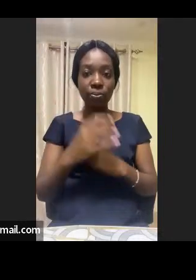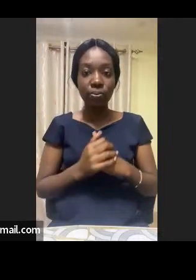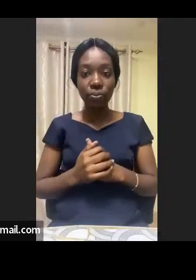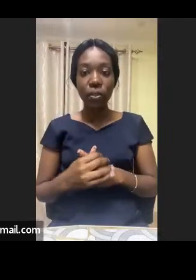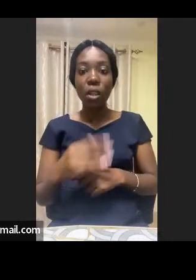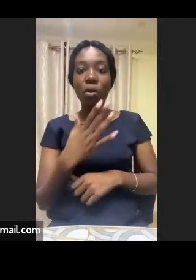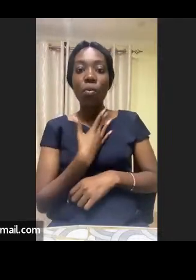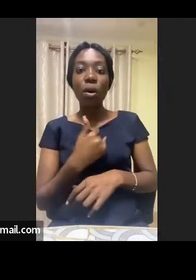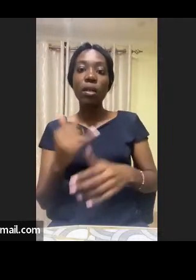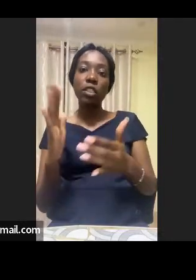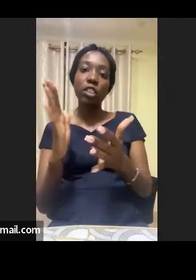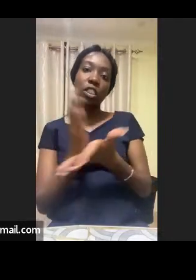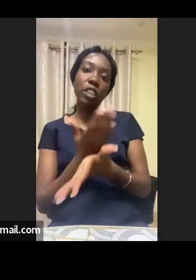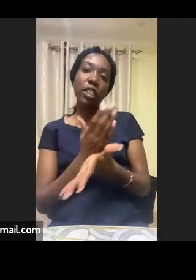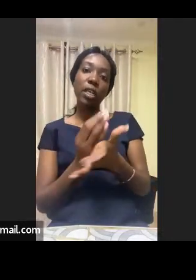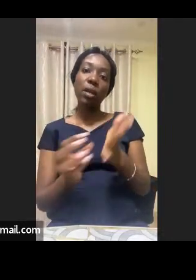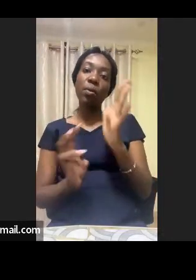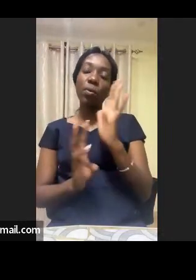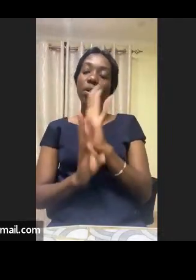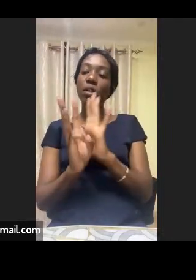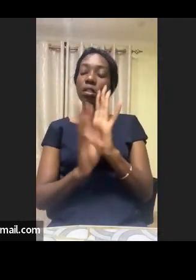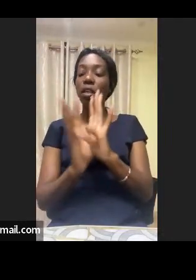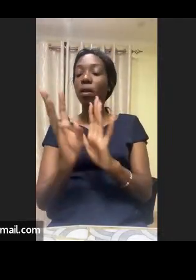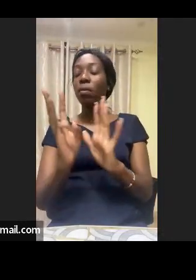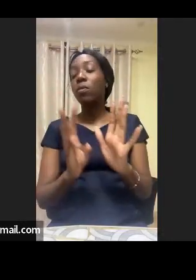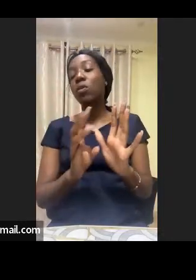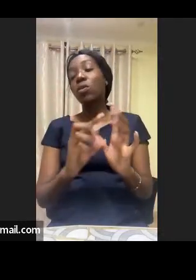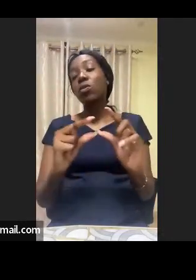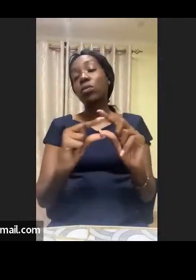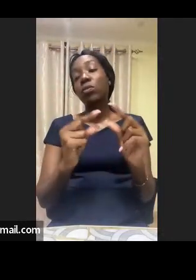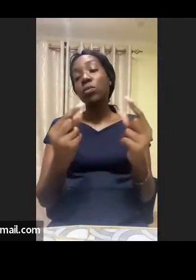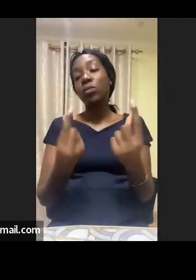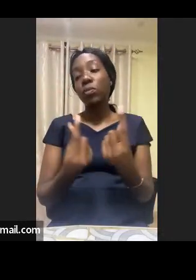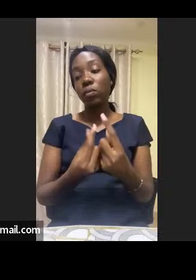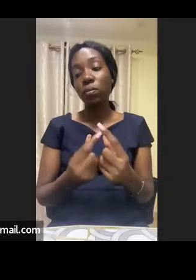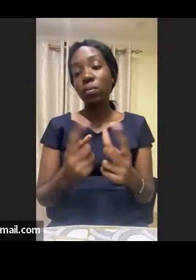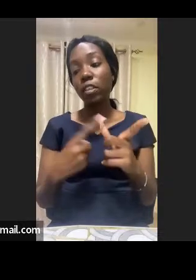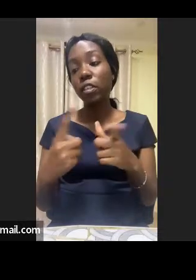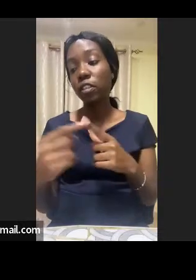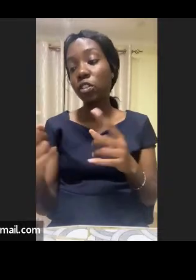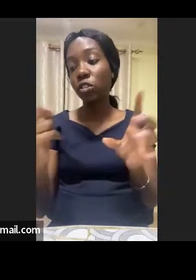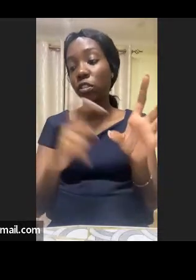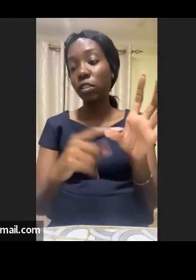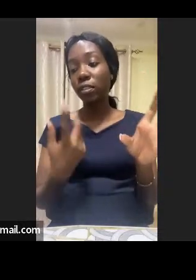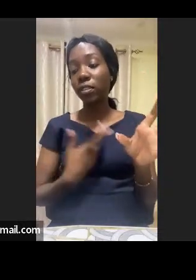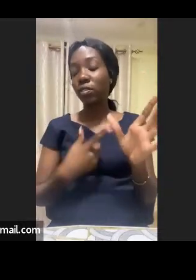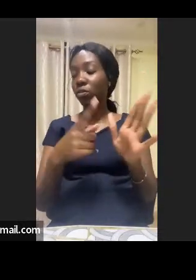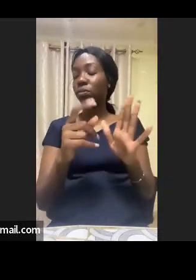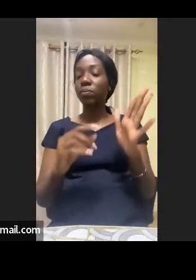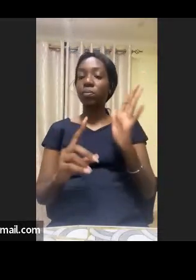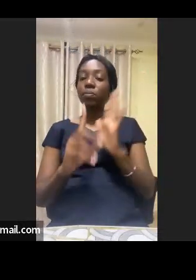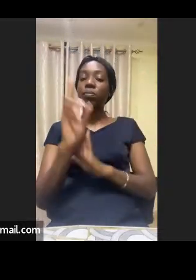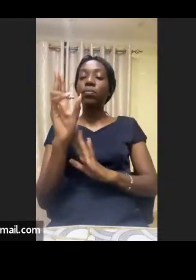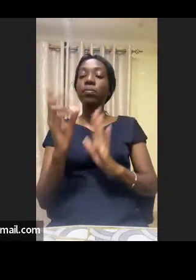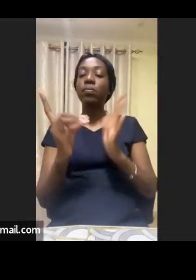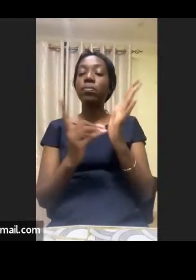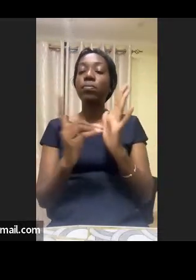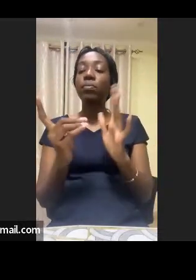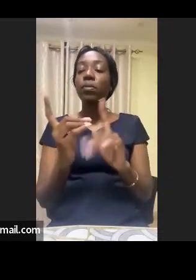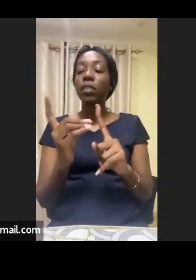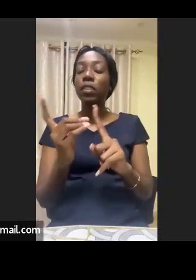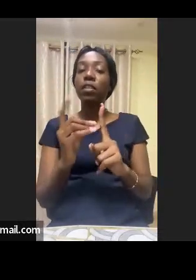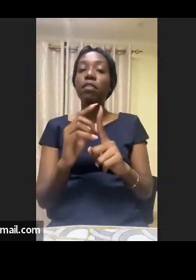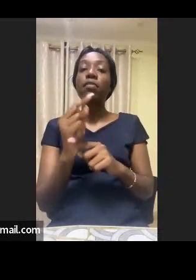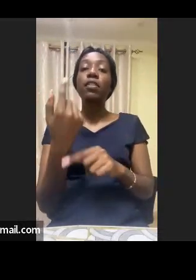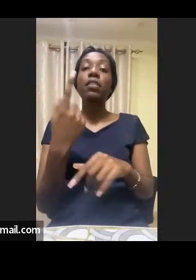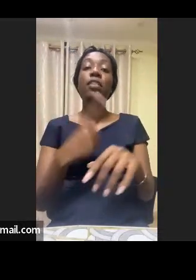you the WhatsApp group link so you can join us to be updated, especially for those who are joining us for the first time. You get to